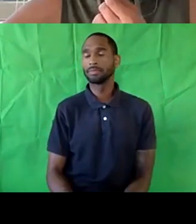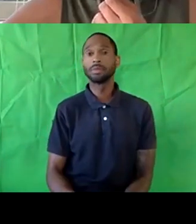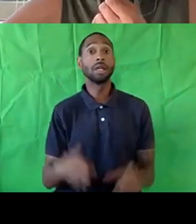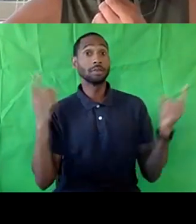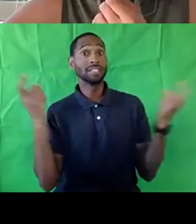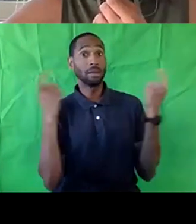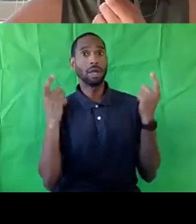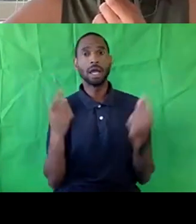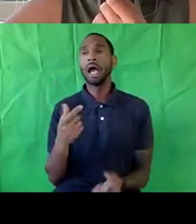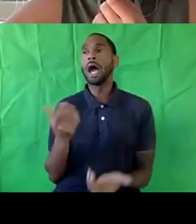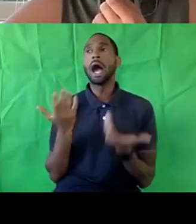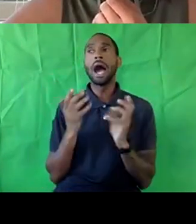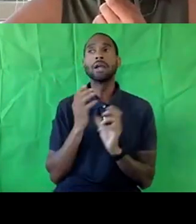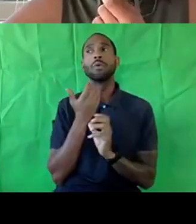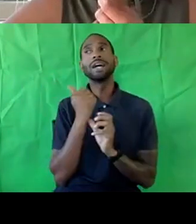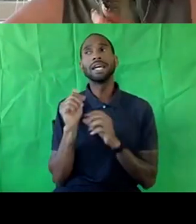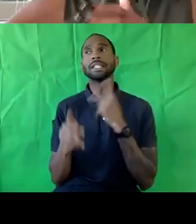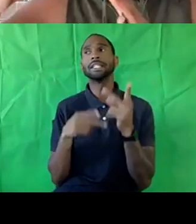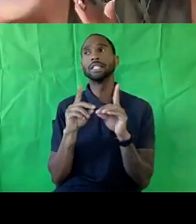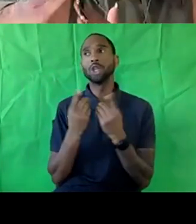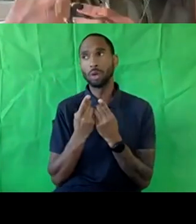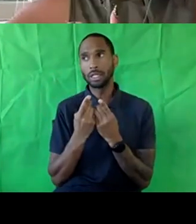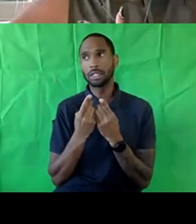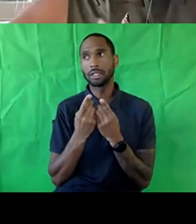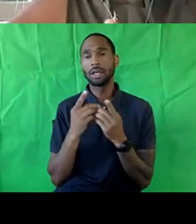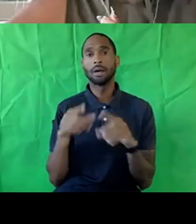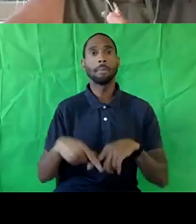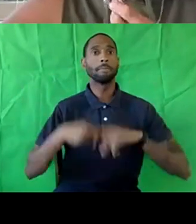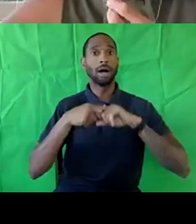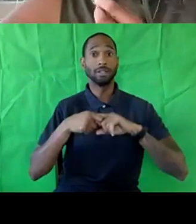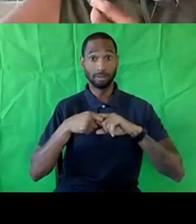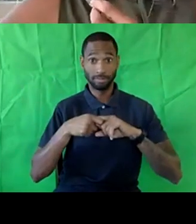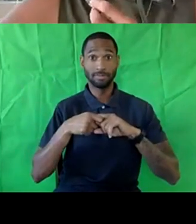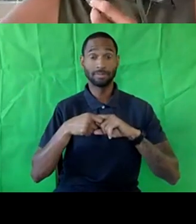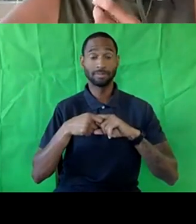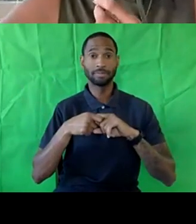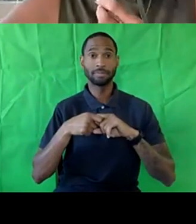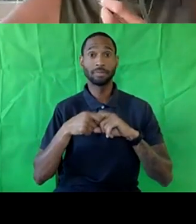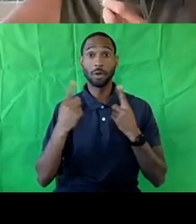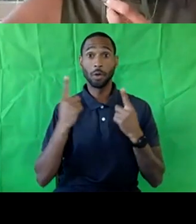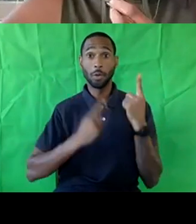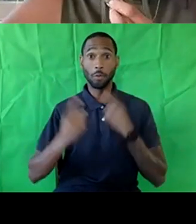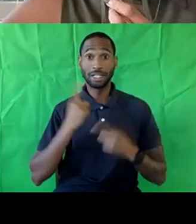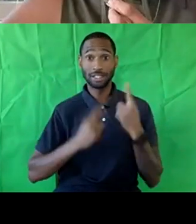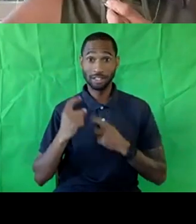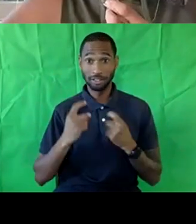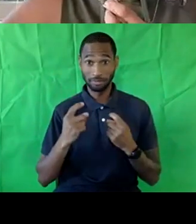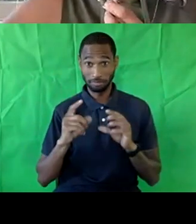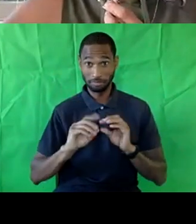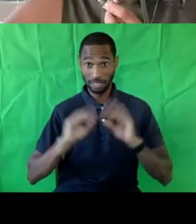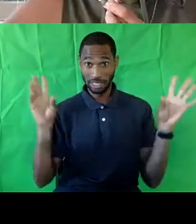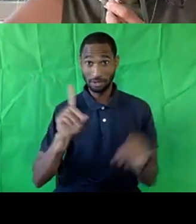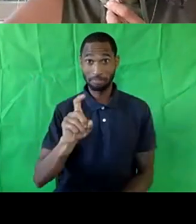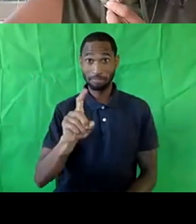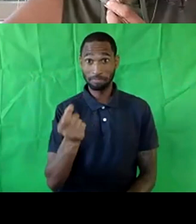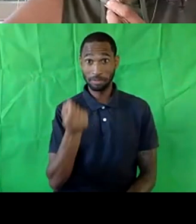Celebration. I don't want any donuts. We're gonna pause there. Questions on that? Does that make sense?